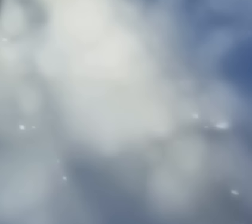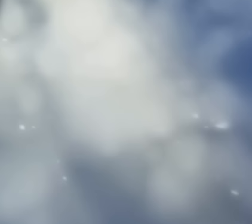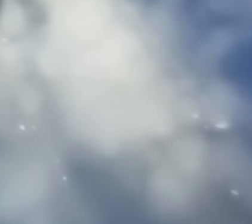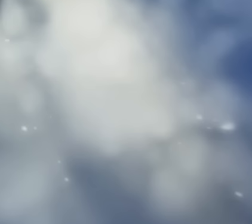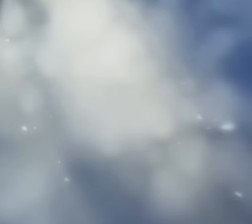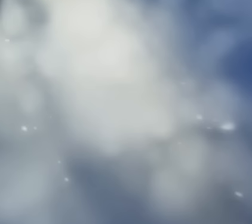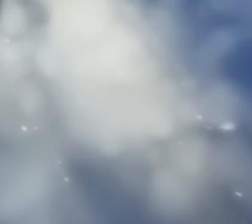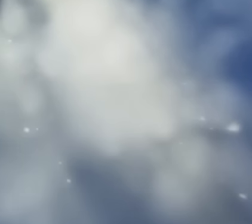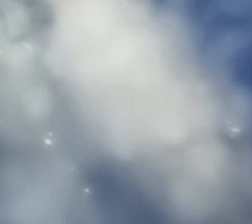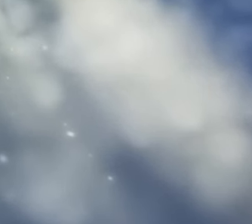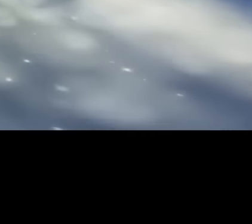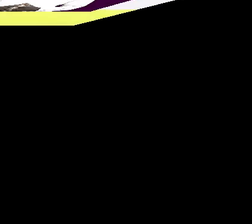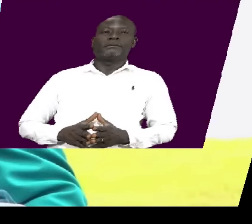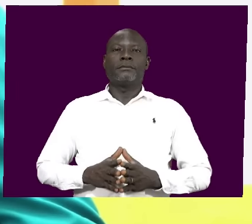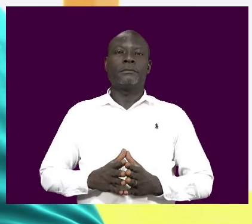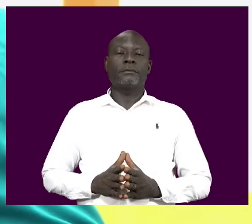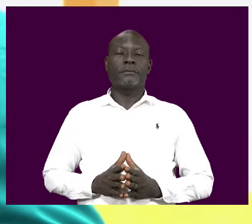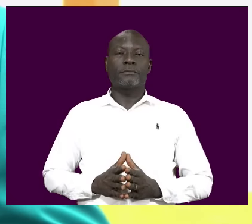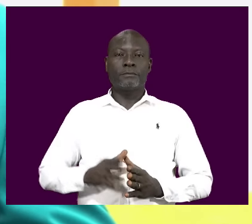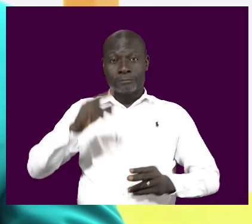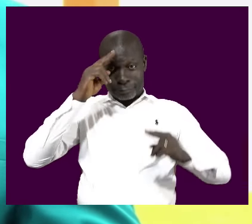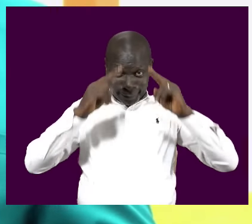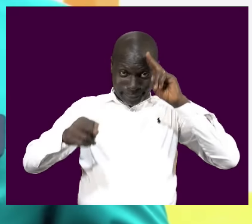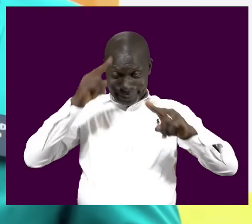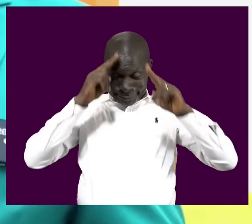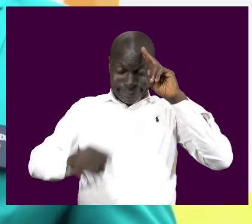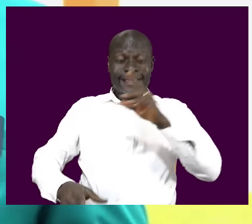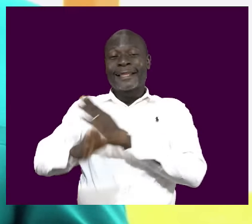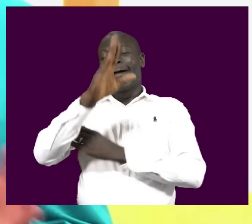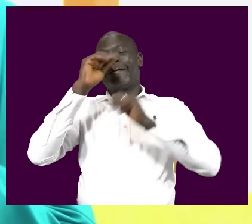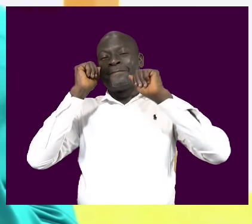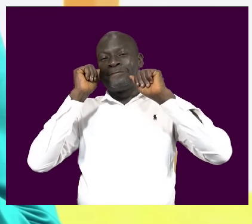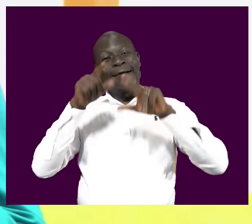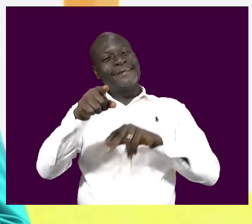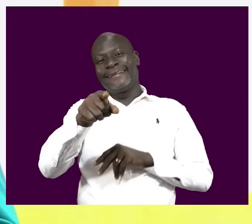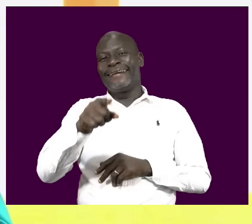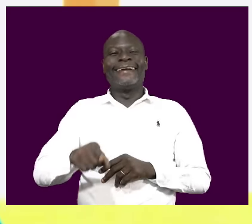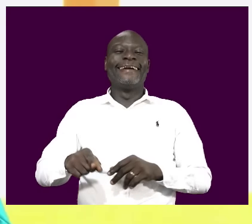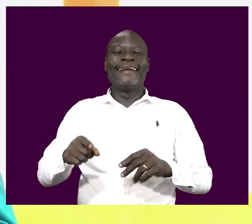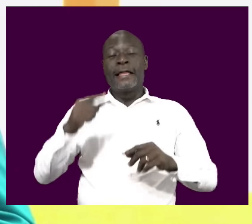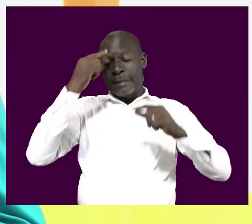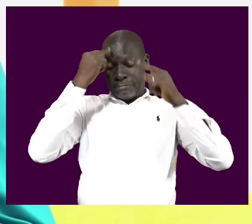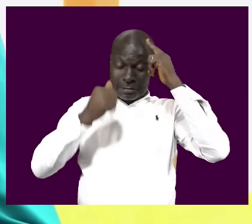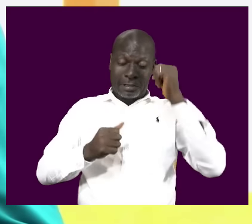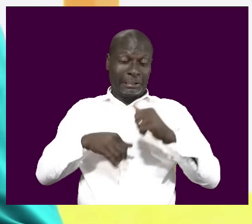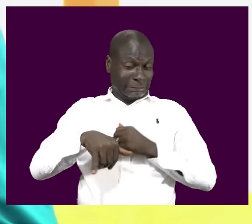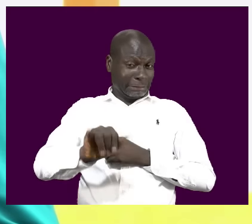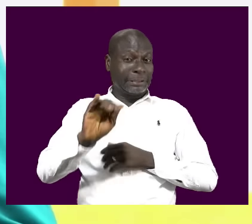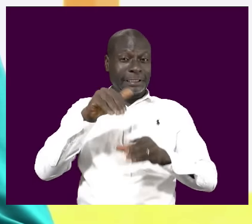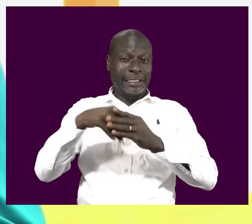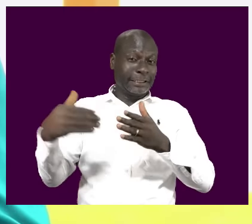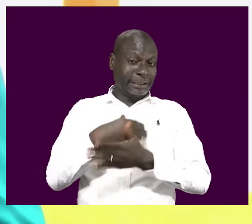the living. Good morning. Aradi Enshrao. Na enam se yesi afufu fromo